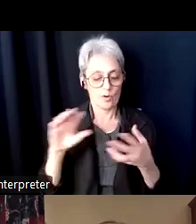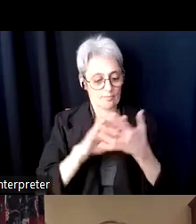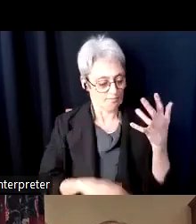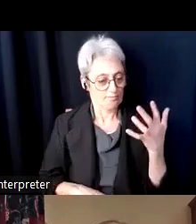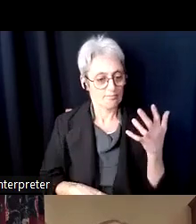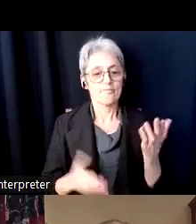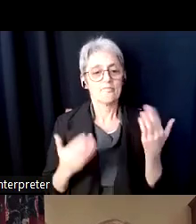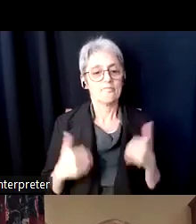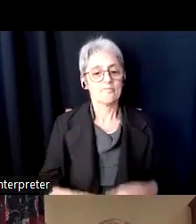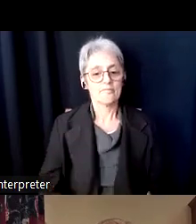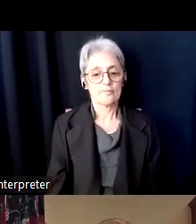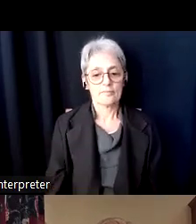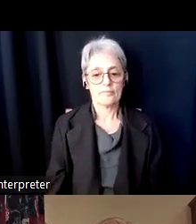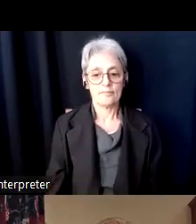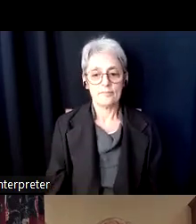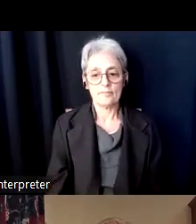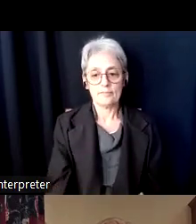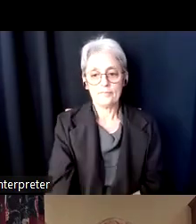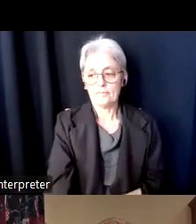slide.